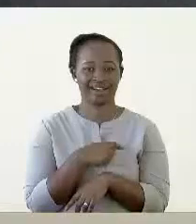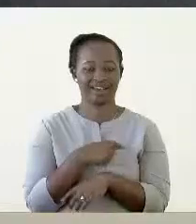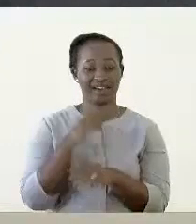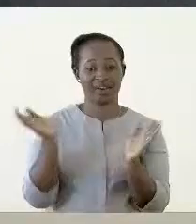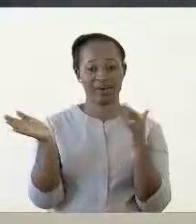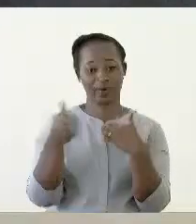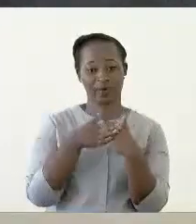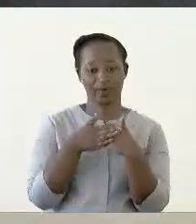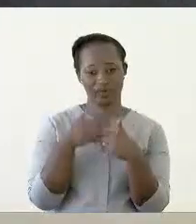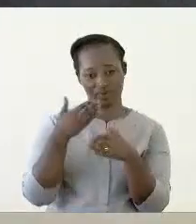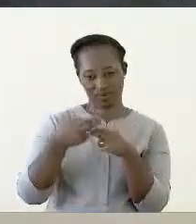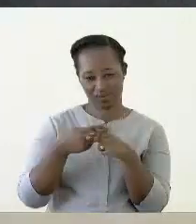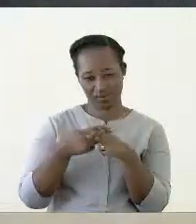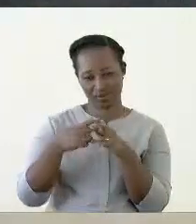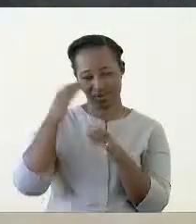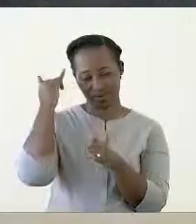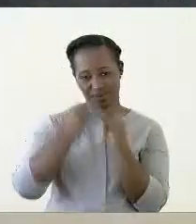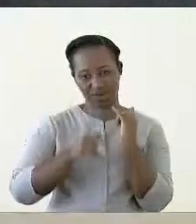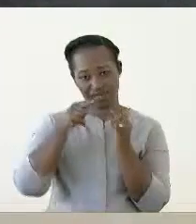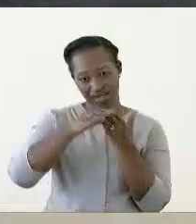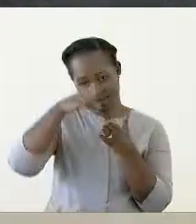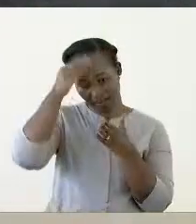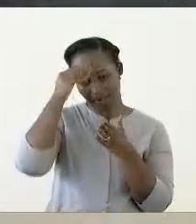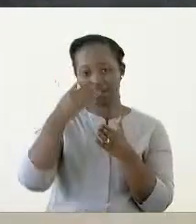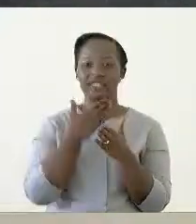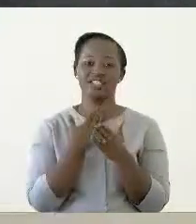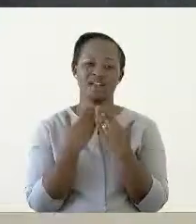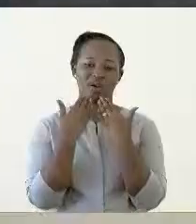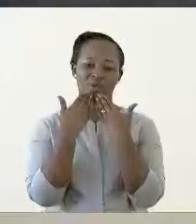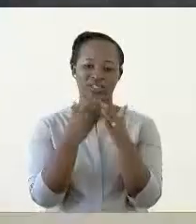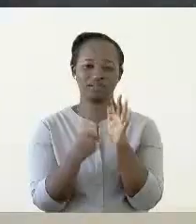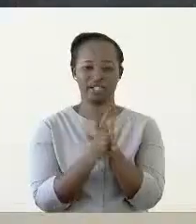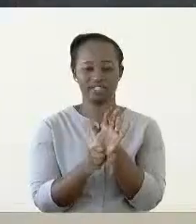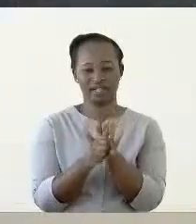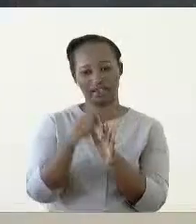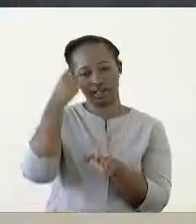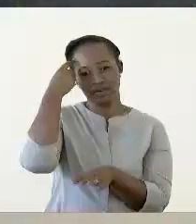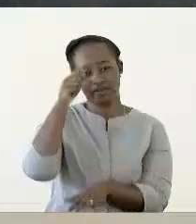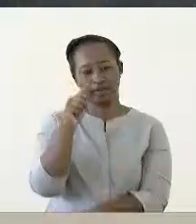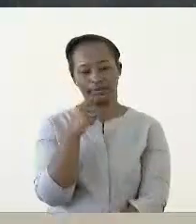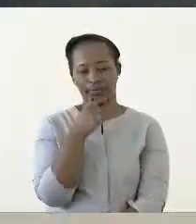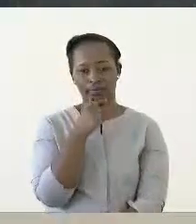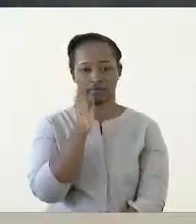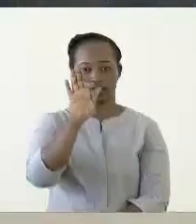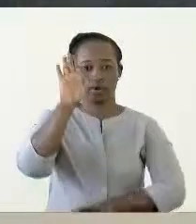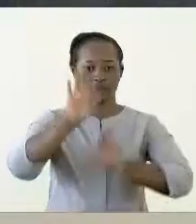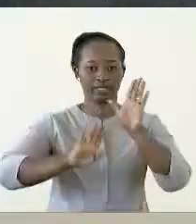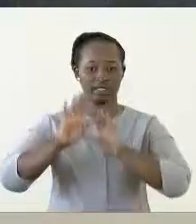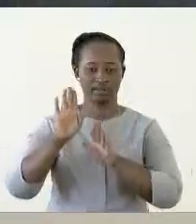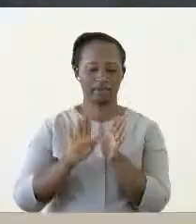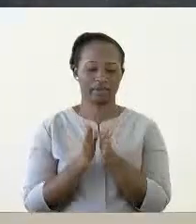close to the end of this lesson, let me thank you very much for your